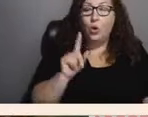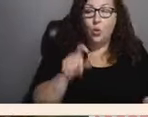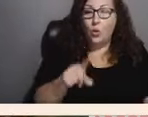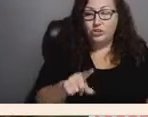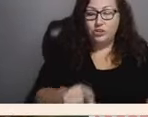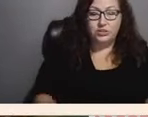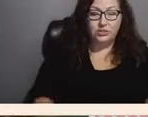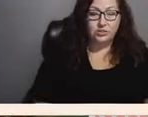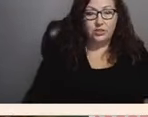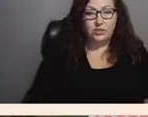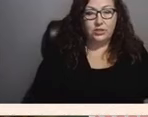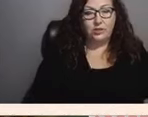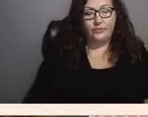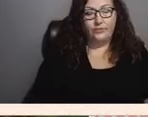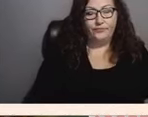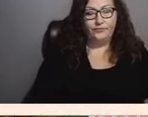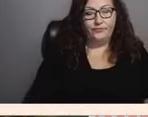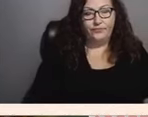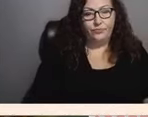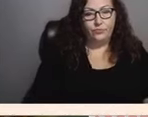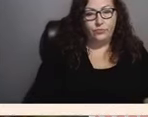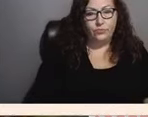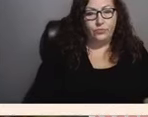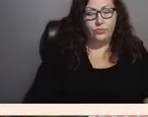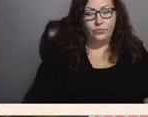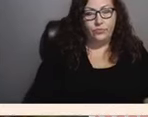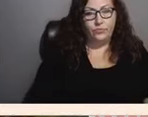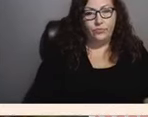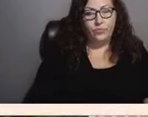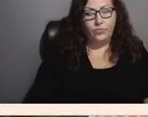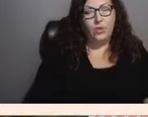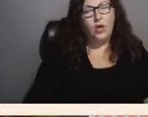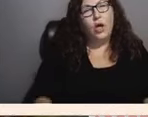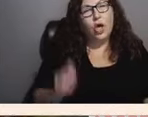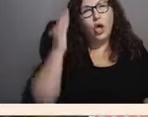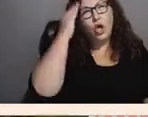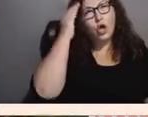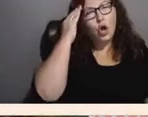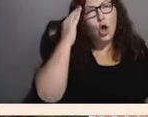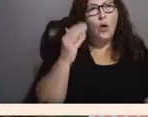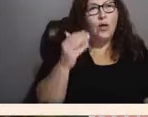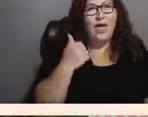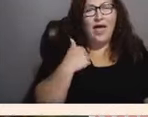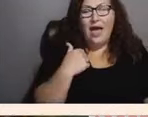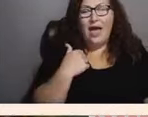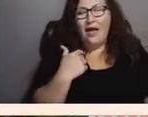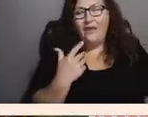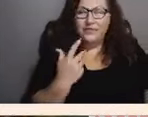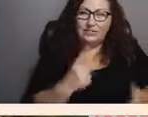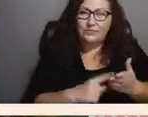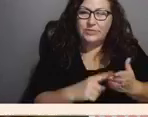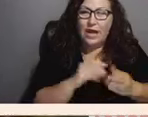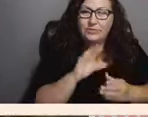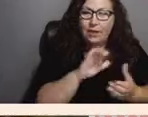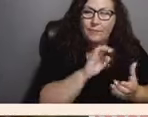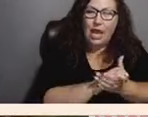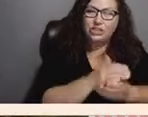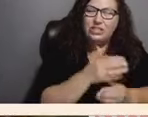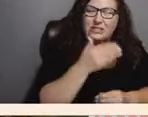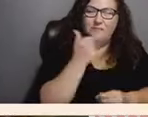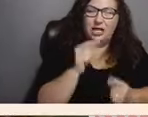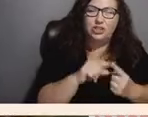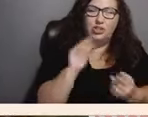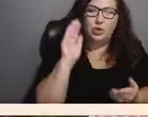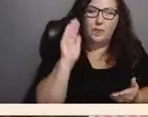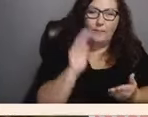Questions. You know, there are times in a marriage that when it's best to just minimize the questions